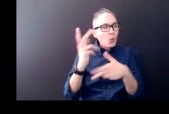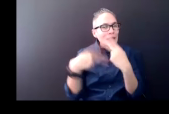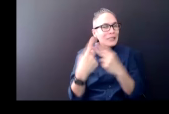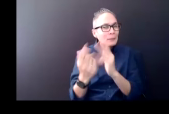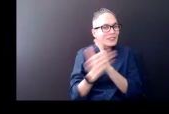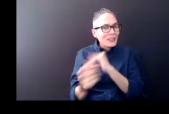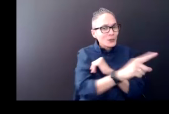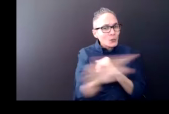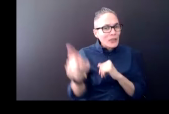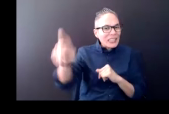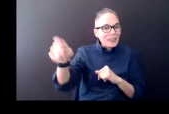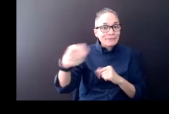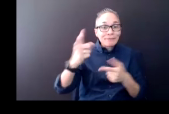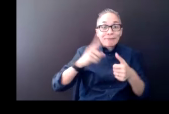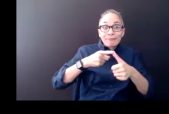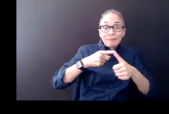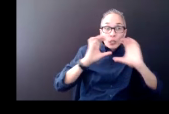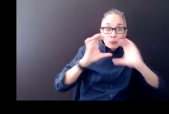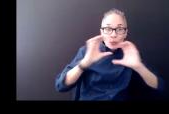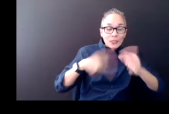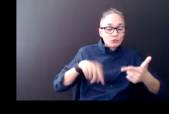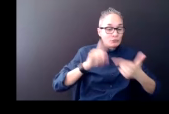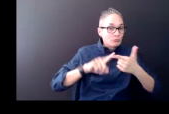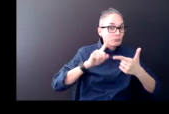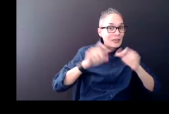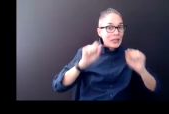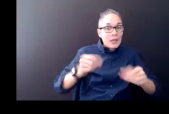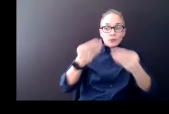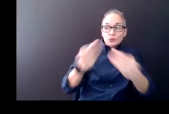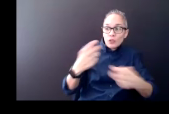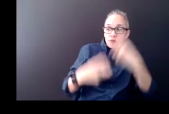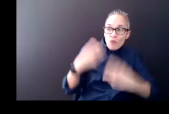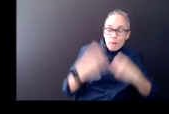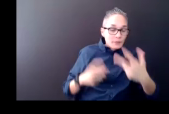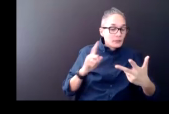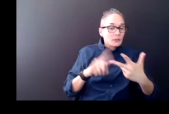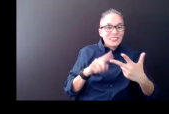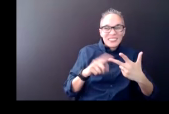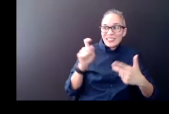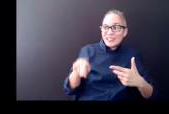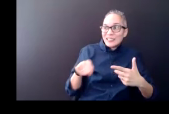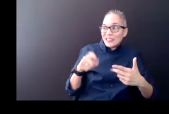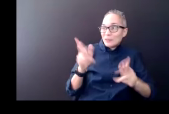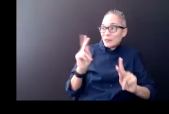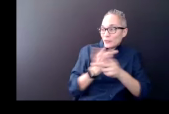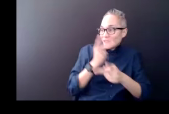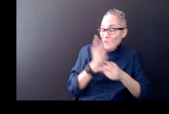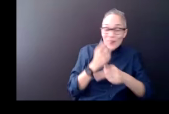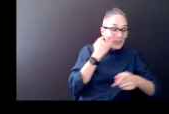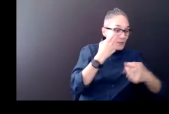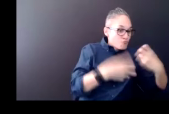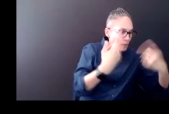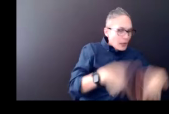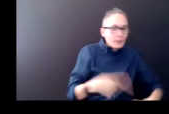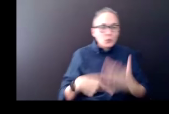students need, right? Communication skills, right? Being able to problem solve, right? Like we still need a lot of problem solvers, and we need